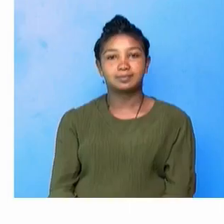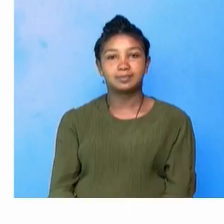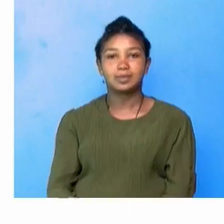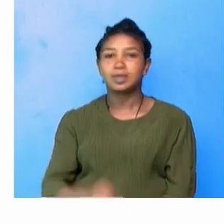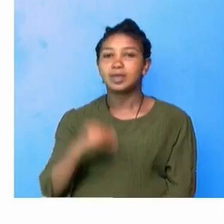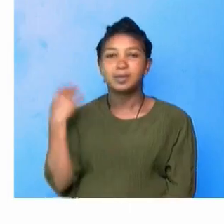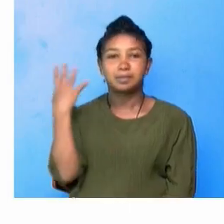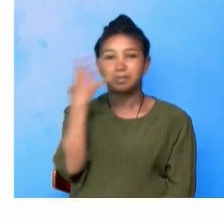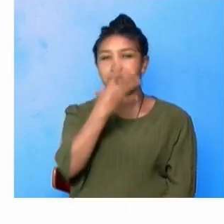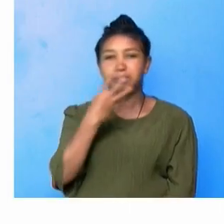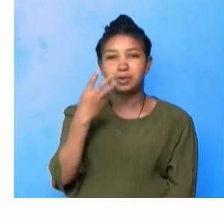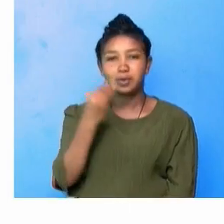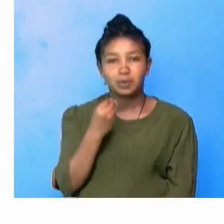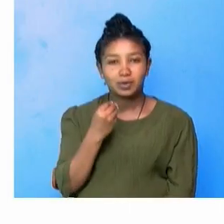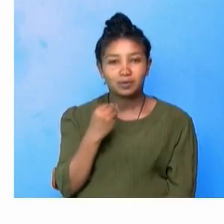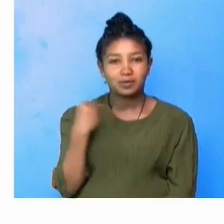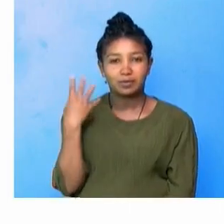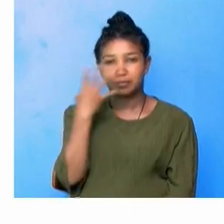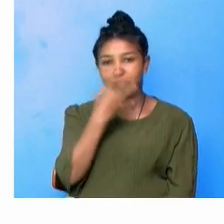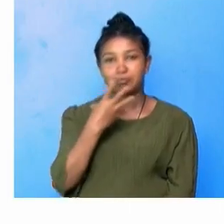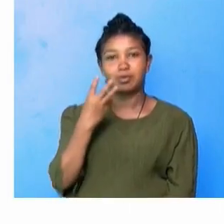Beautiful,